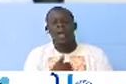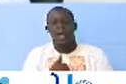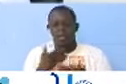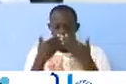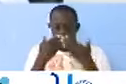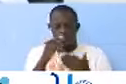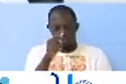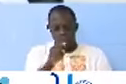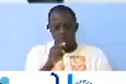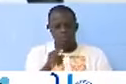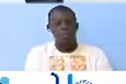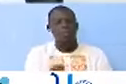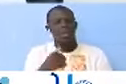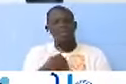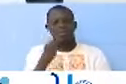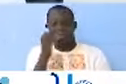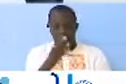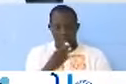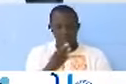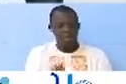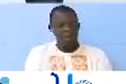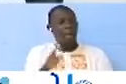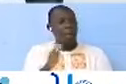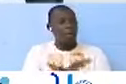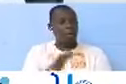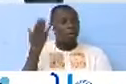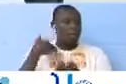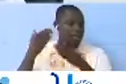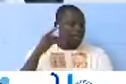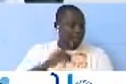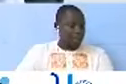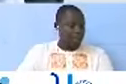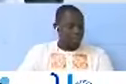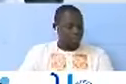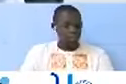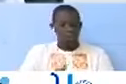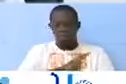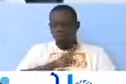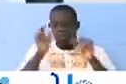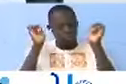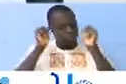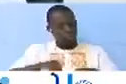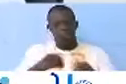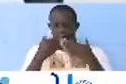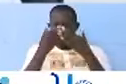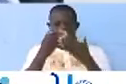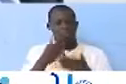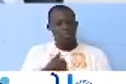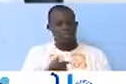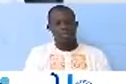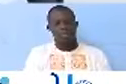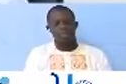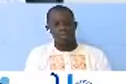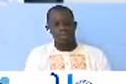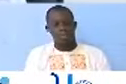that. I said that. At that time, you couldn't have said that to me.